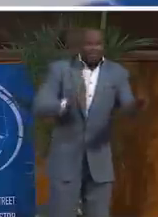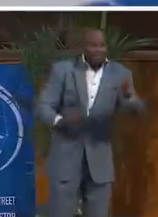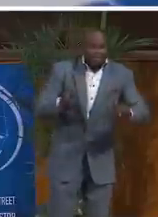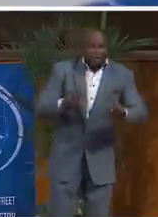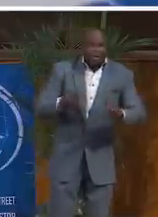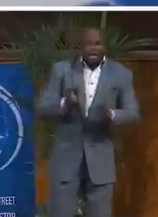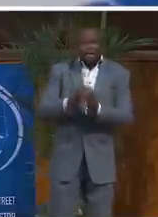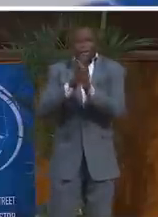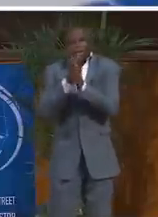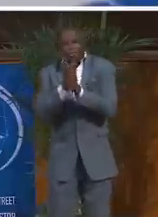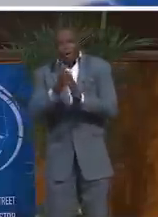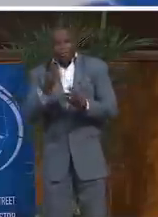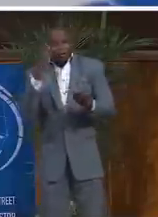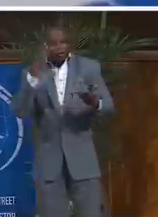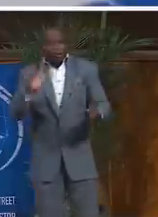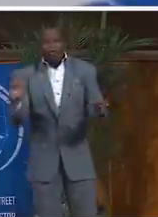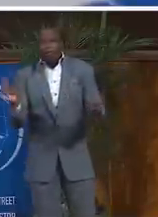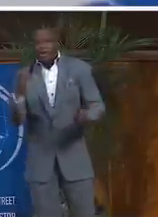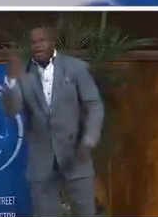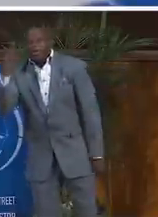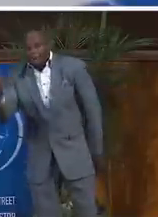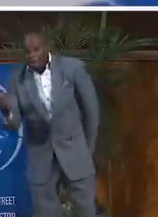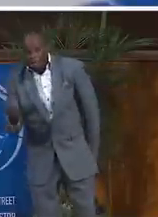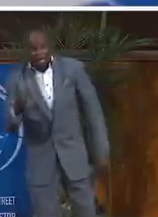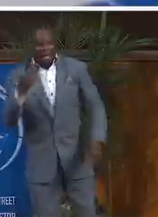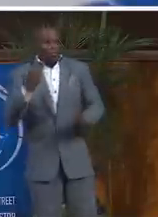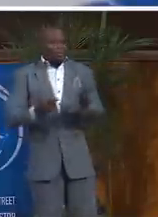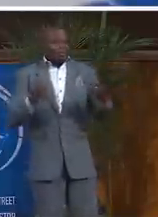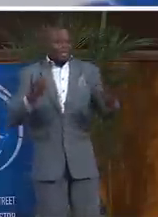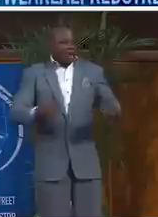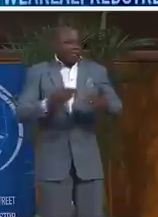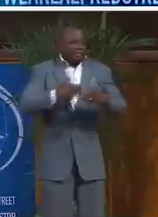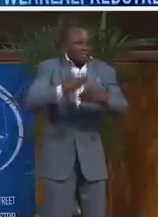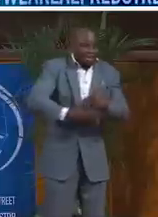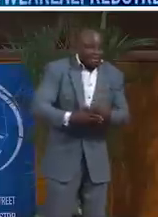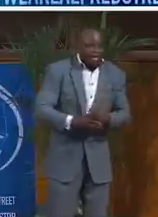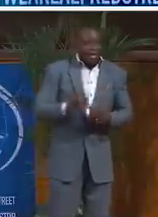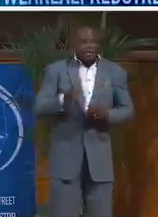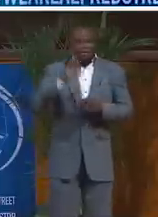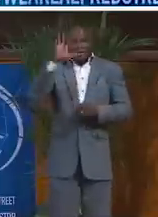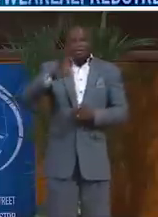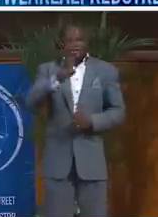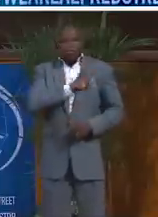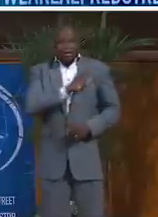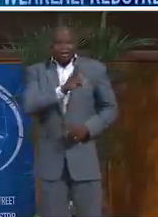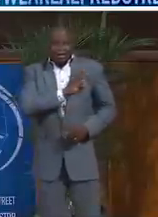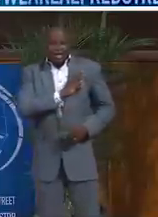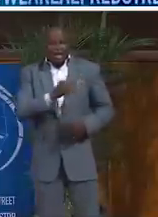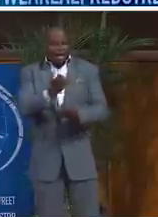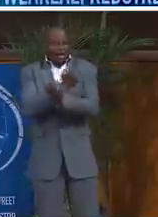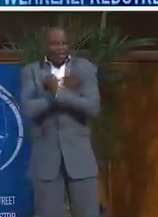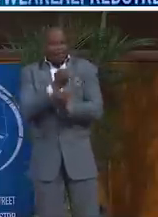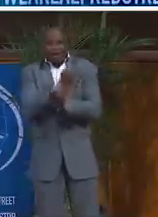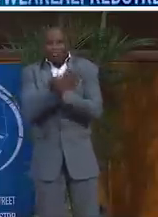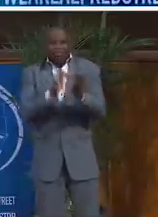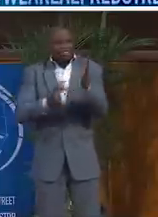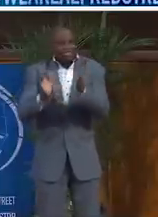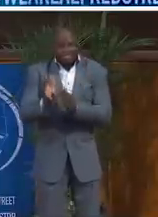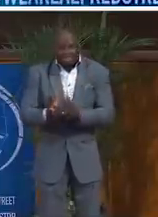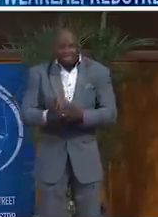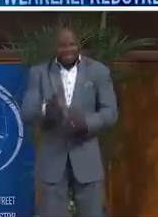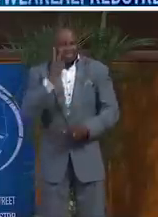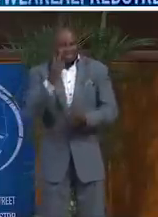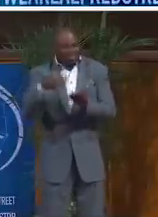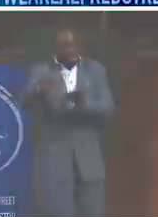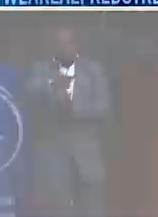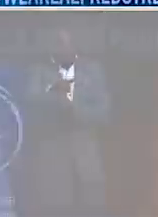in moments when they don't know where they're going and when it's going to end. This is Pastor Wesley. I love you with the love of Jesus. We'll see